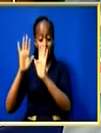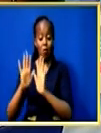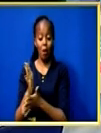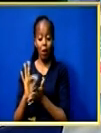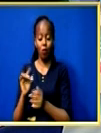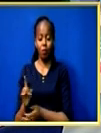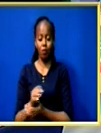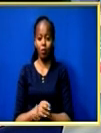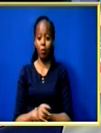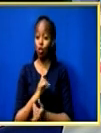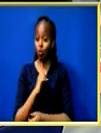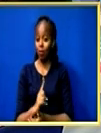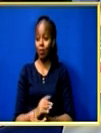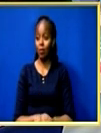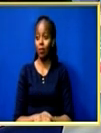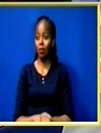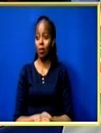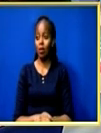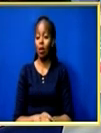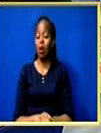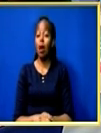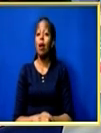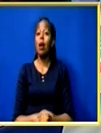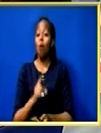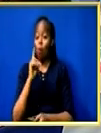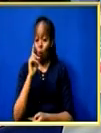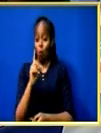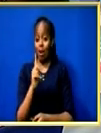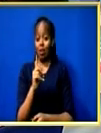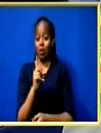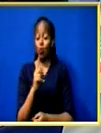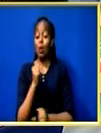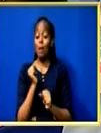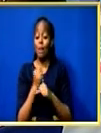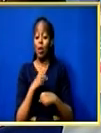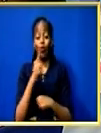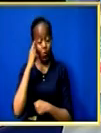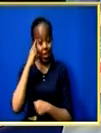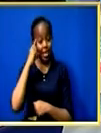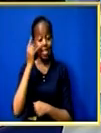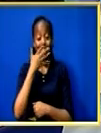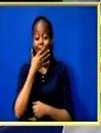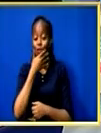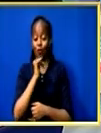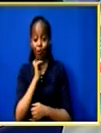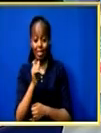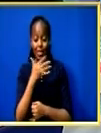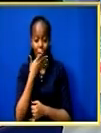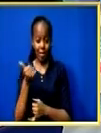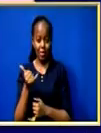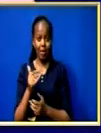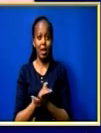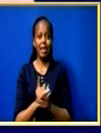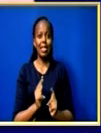plant. True. Is it? One will knock it out. Really? Yeah, I can't just wait in a to short learn. while. Transports water and mineral